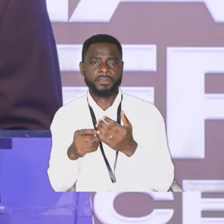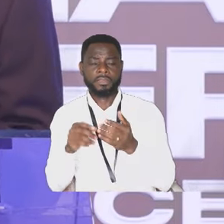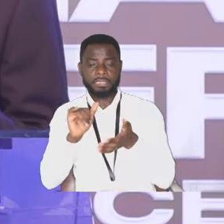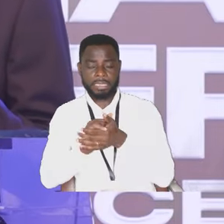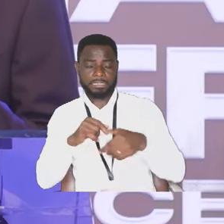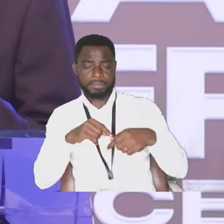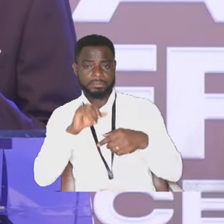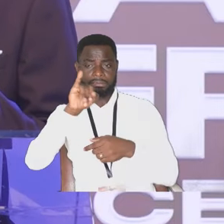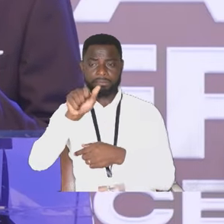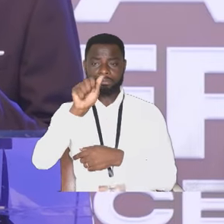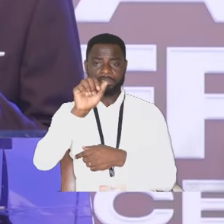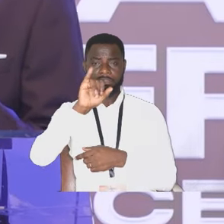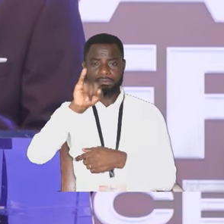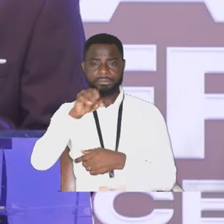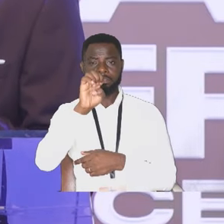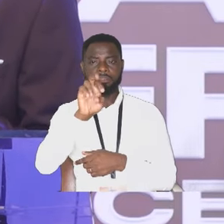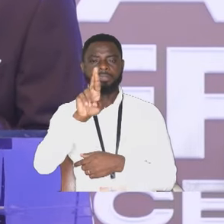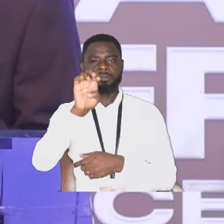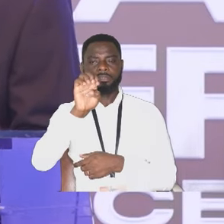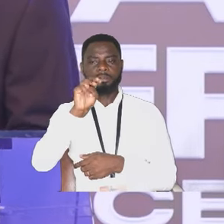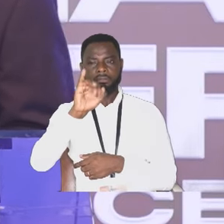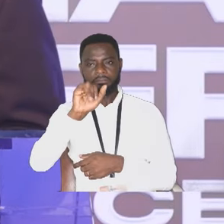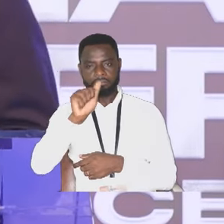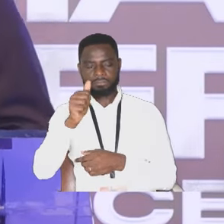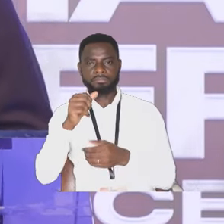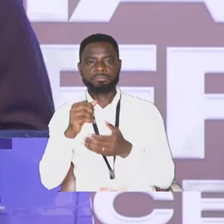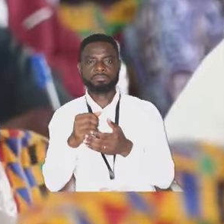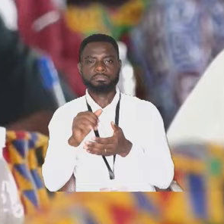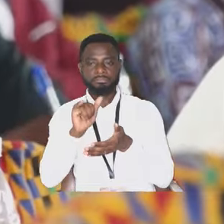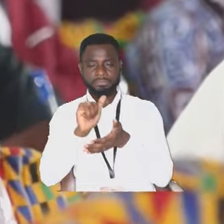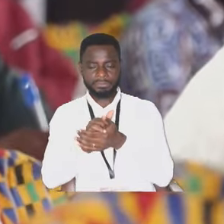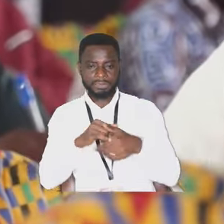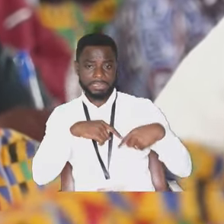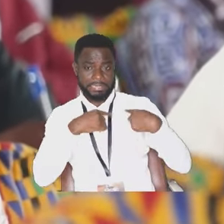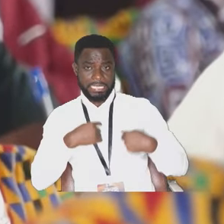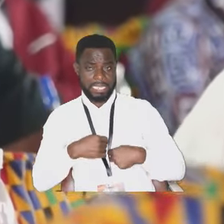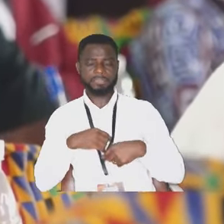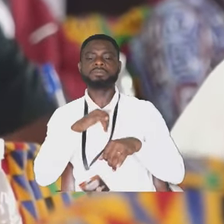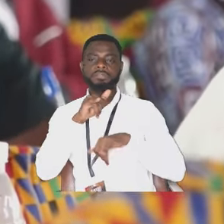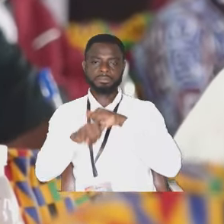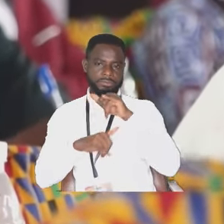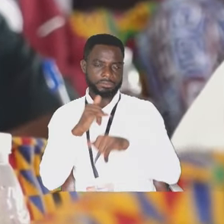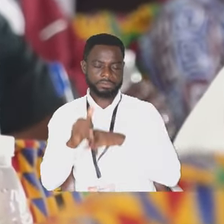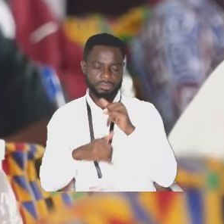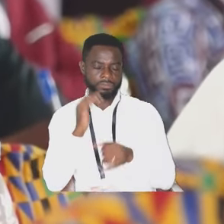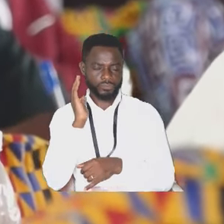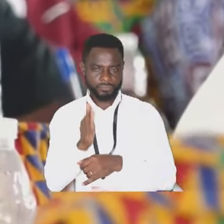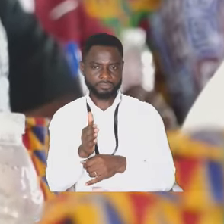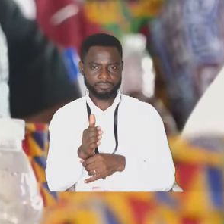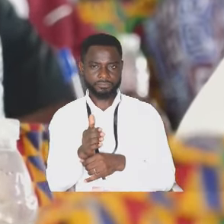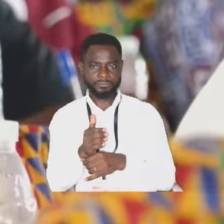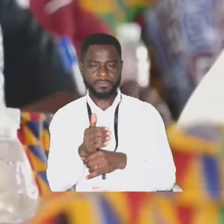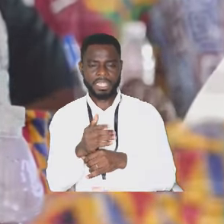is Jeremiah chapter 17, verse 9. The heart is deceitful above all things and